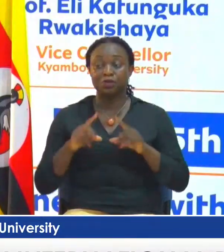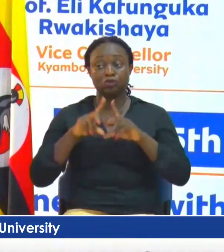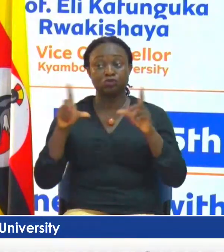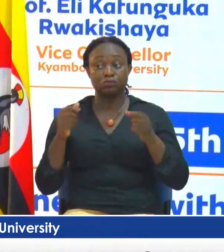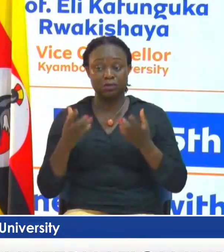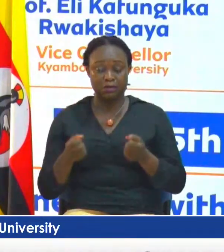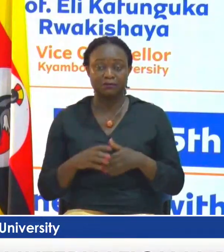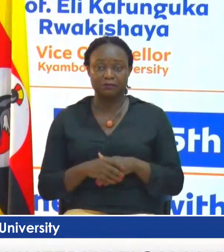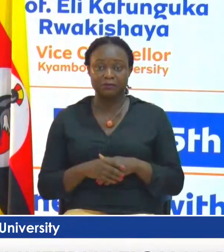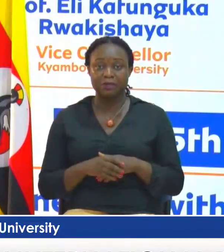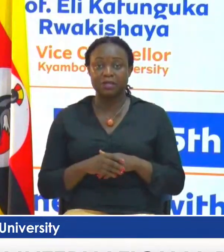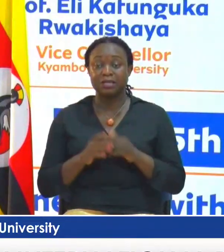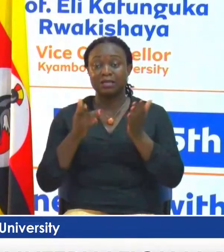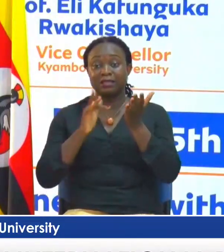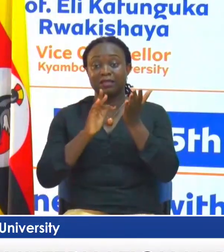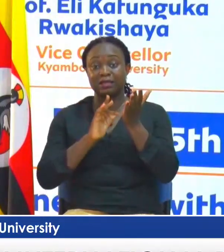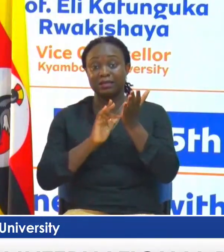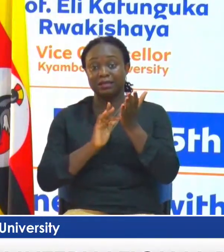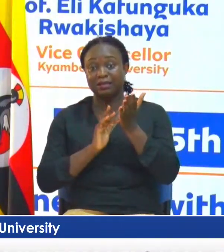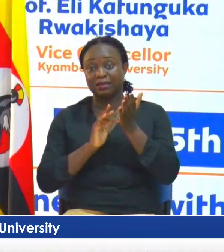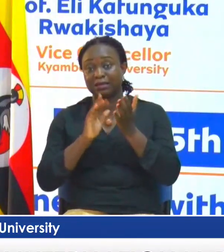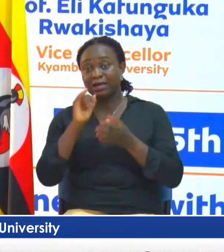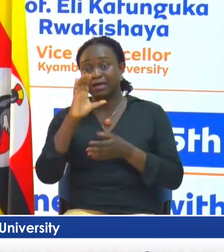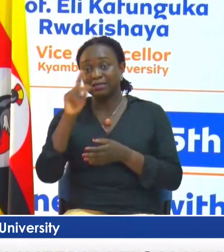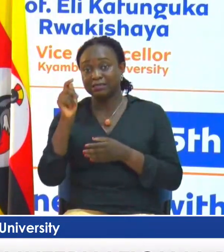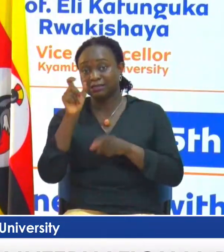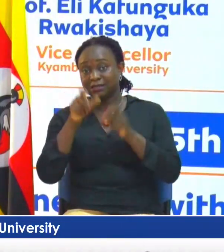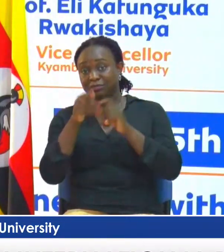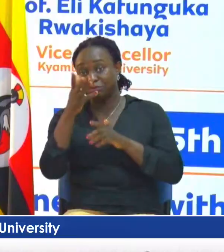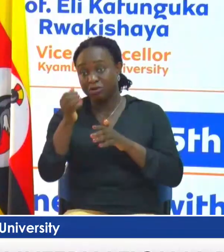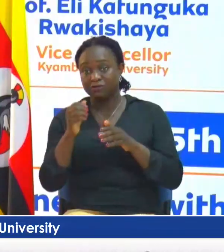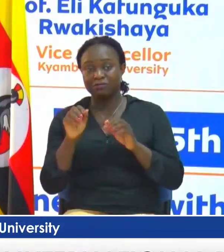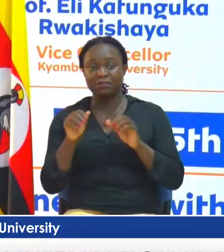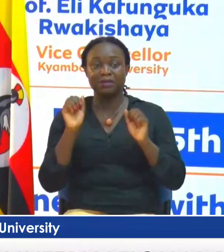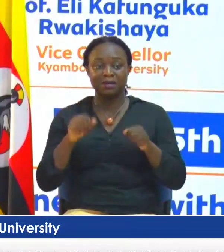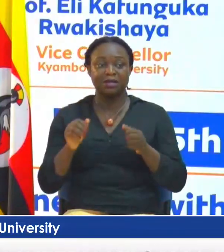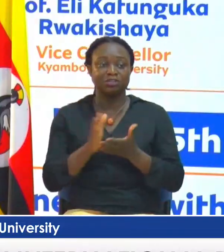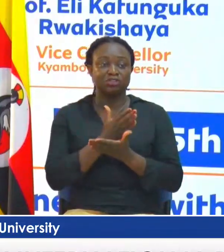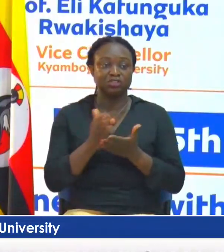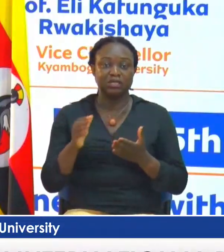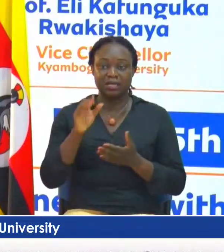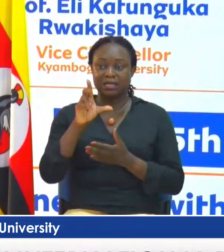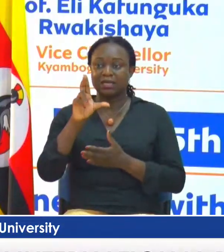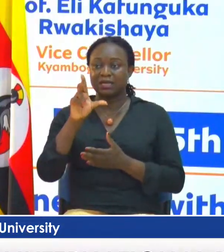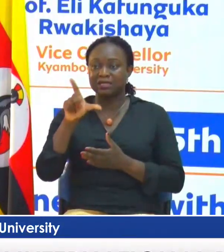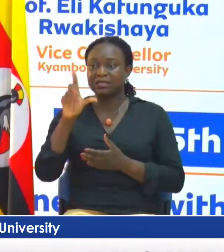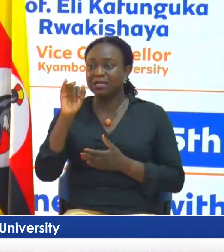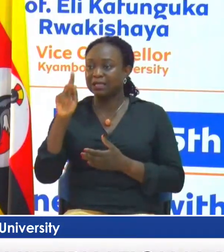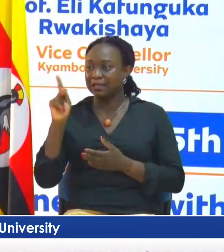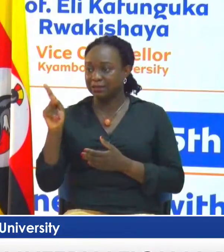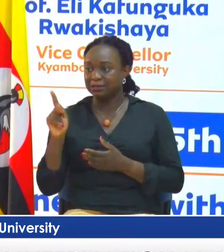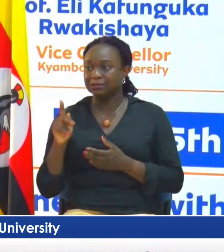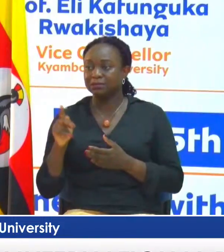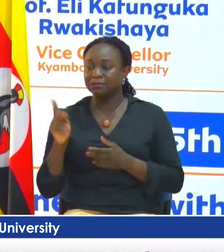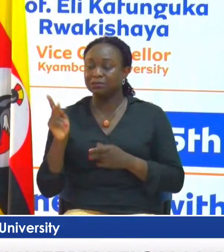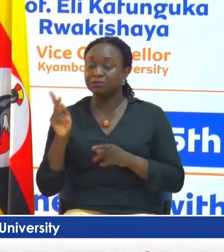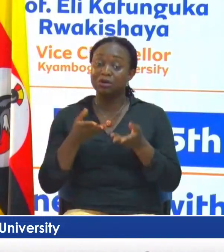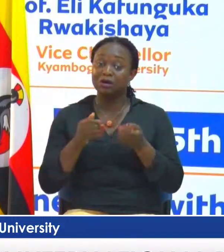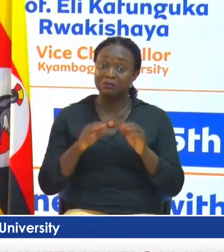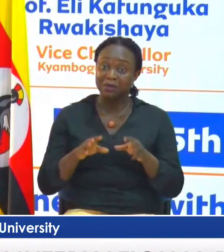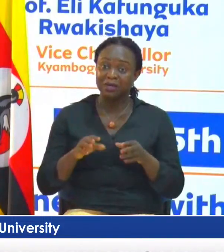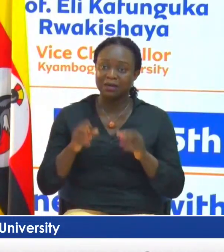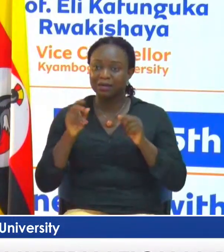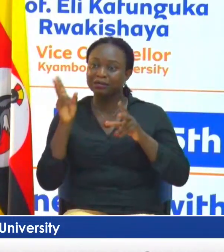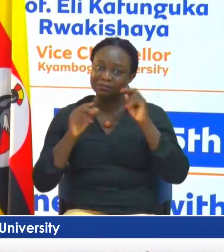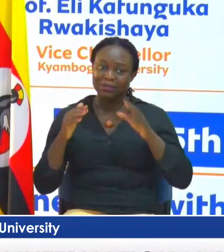The machine people can share the link. I don't know how, so that you can also tell people who are not here to enjoy it live. I'm glad